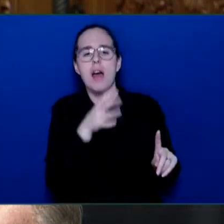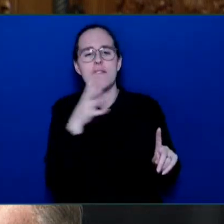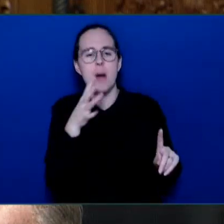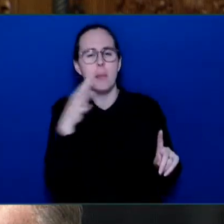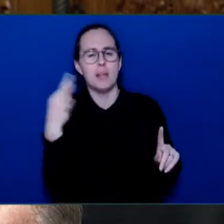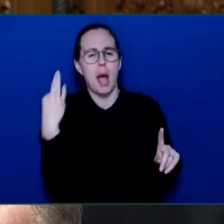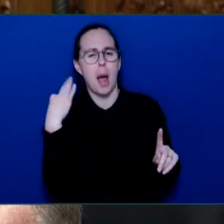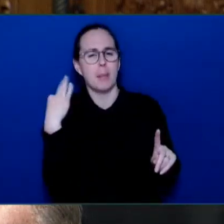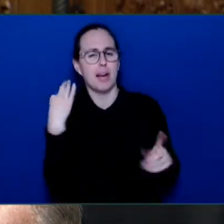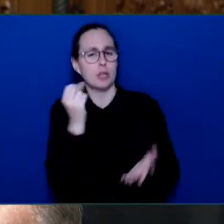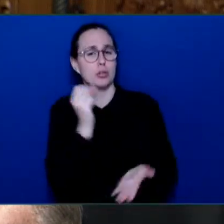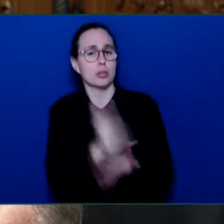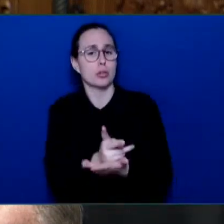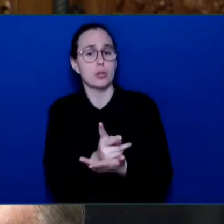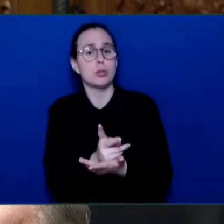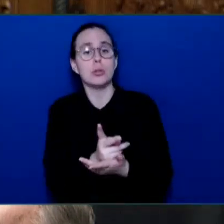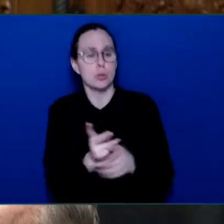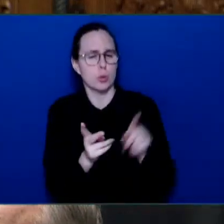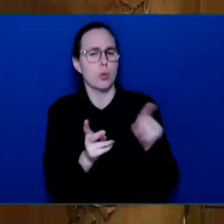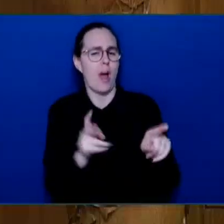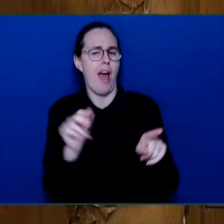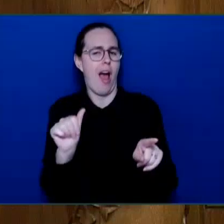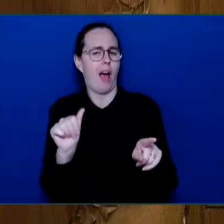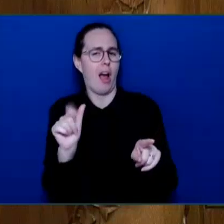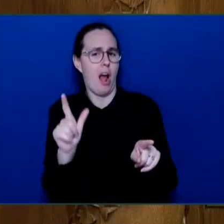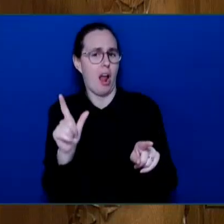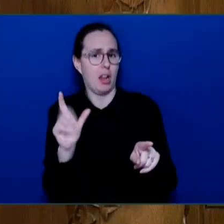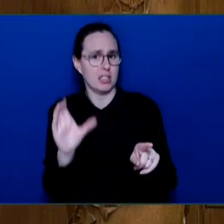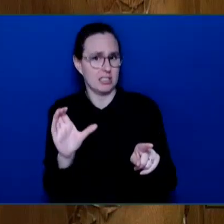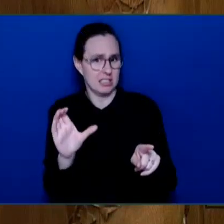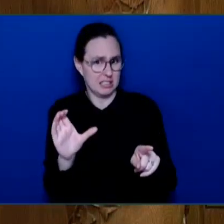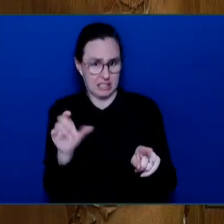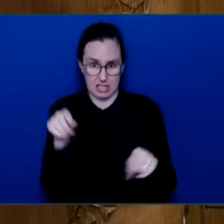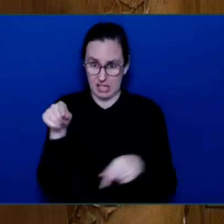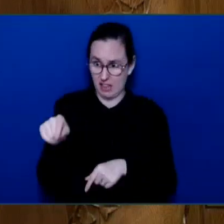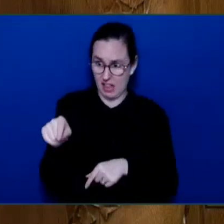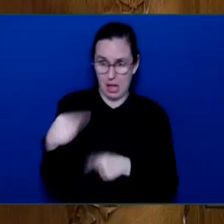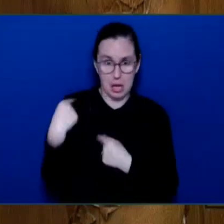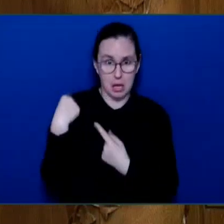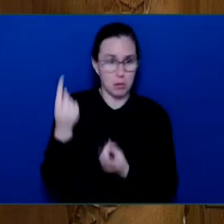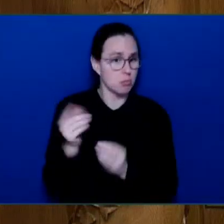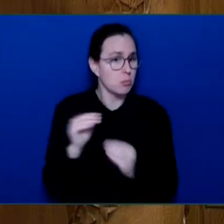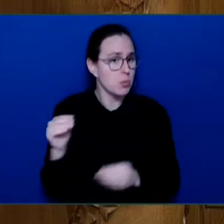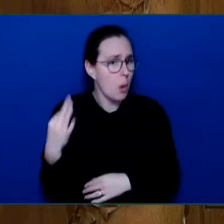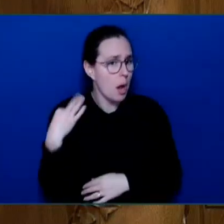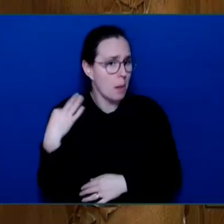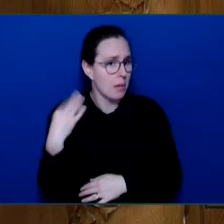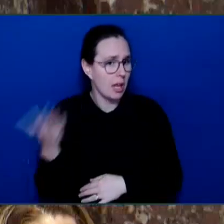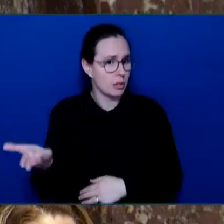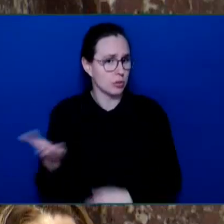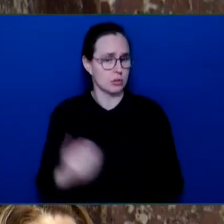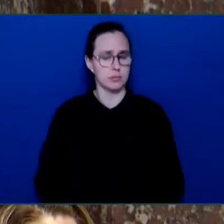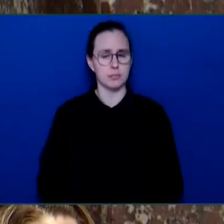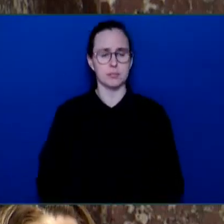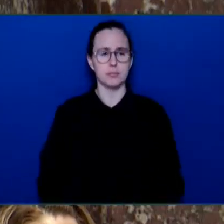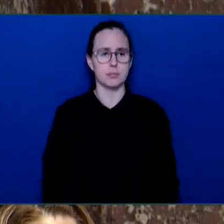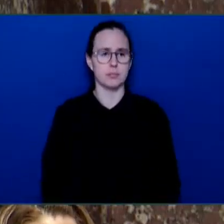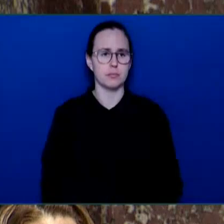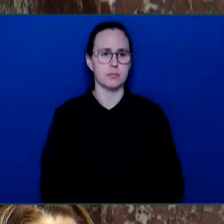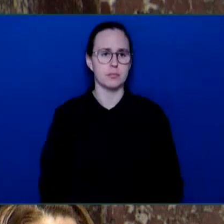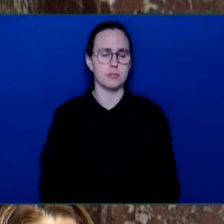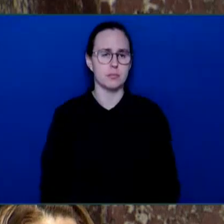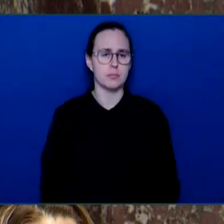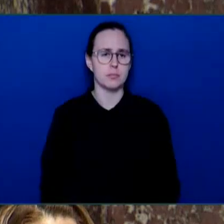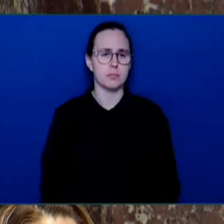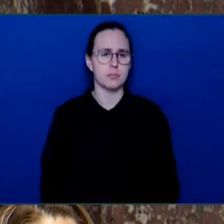been made. Thank you, Mr. Speaker. Leader of the Fourth Party, supplemental. Thank you, Mr. Speaker. It's interesting that